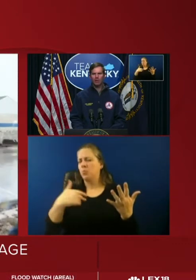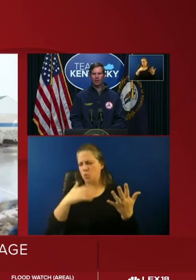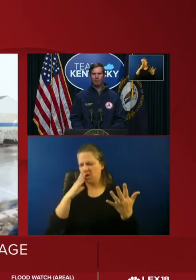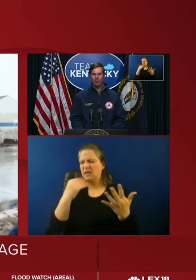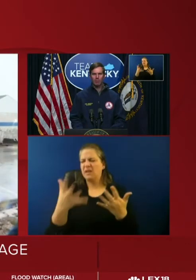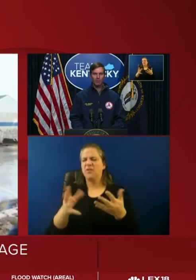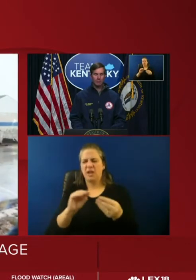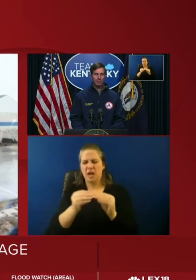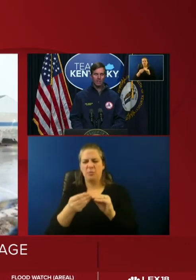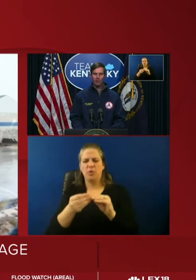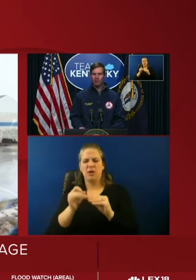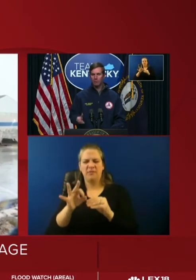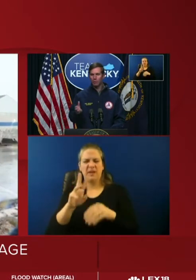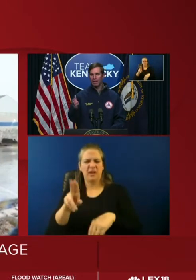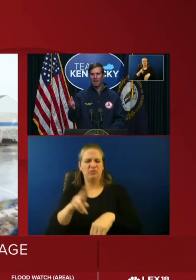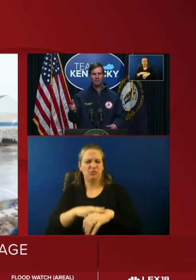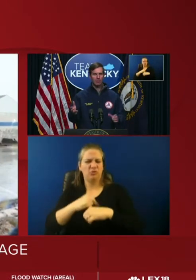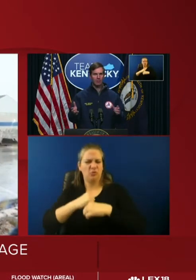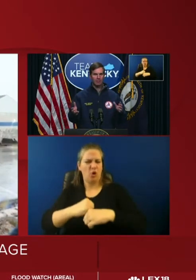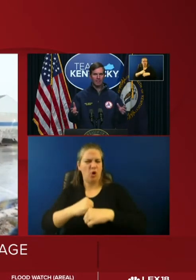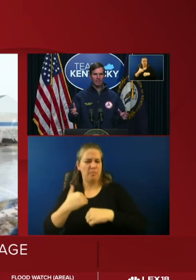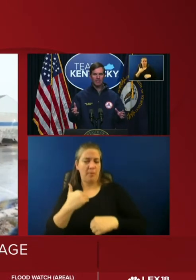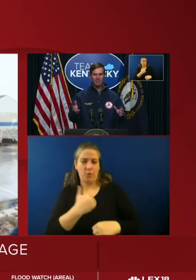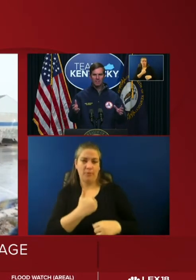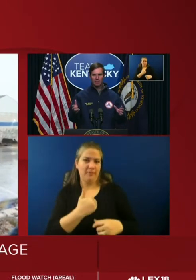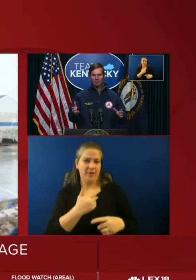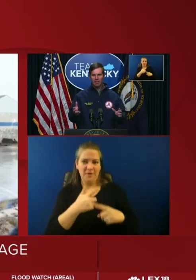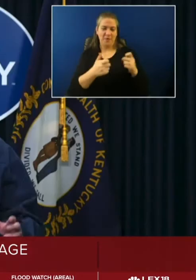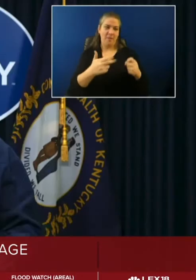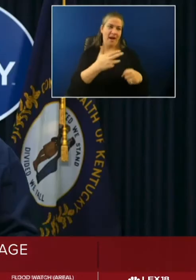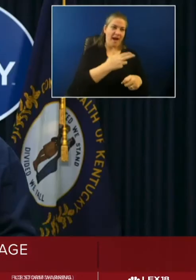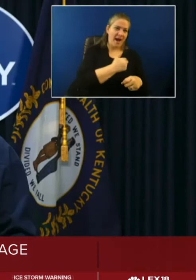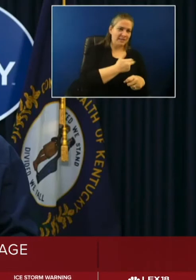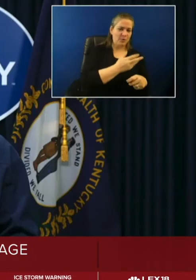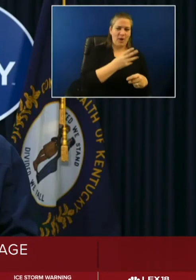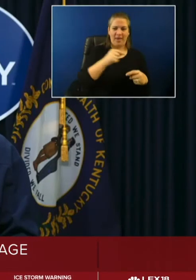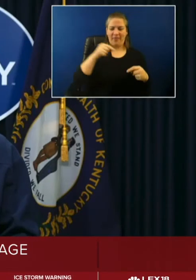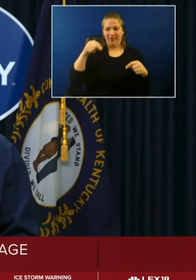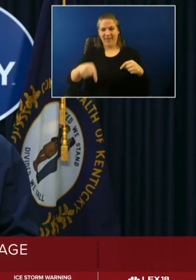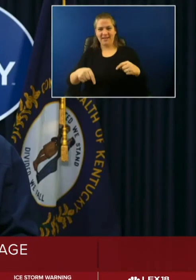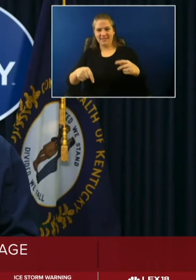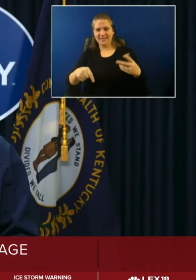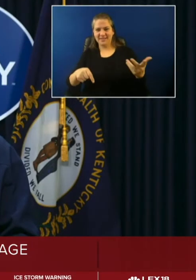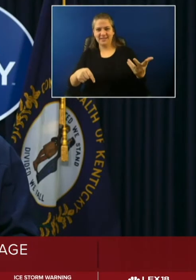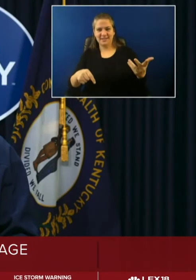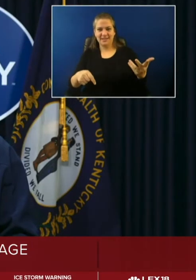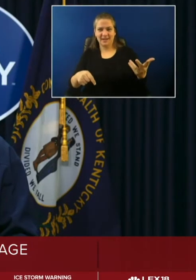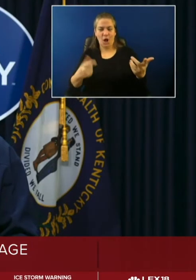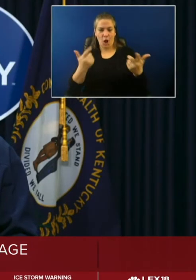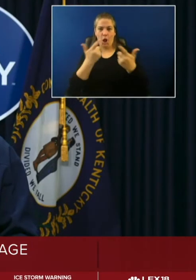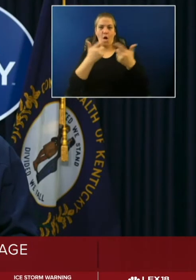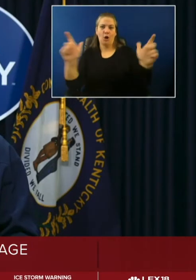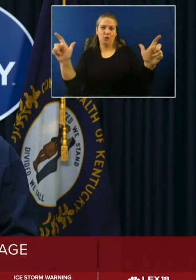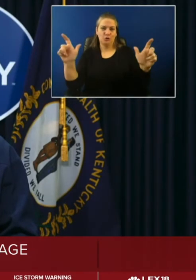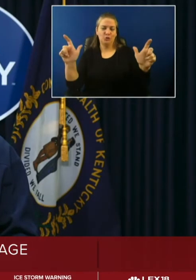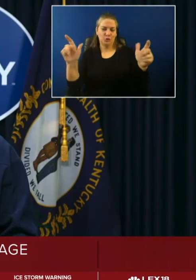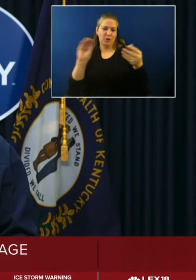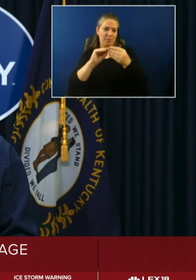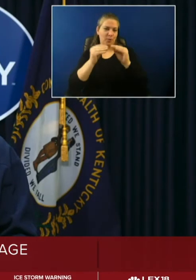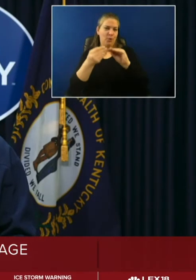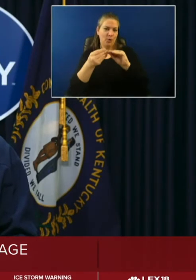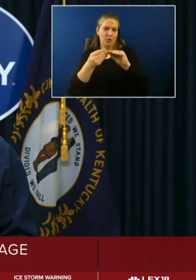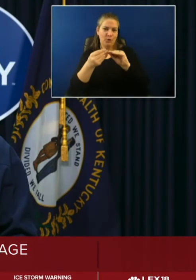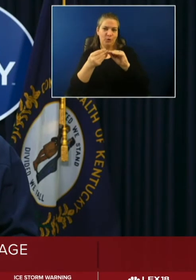National Guard members. I mean, certainly between hospitals and this, it's a very large number